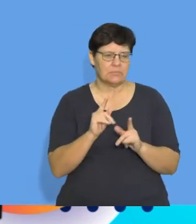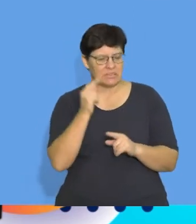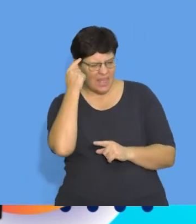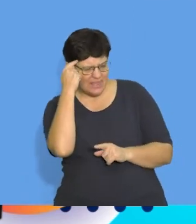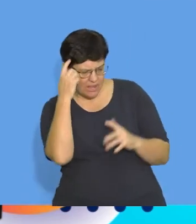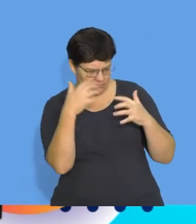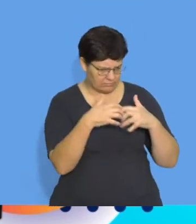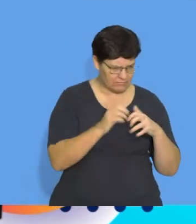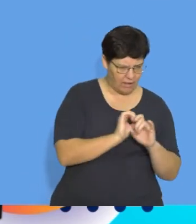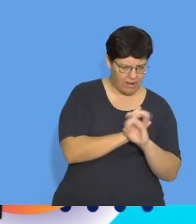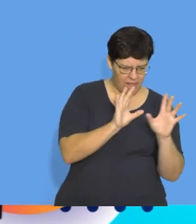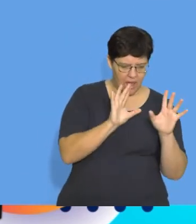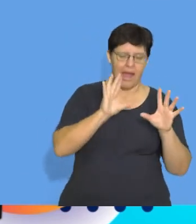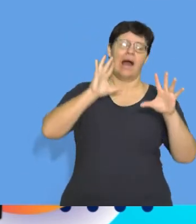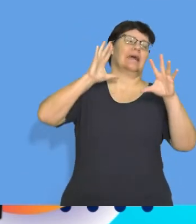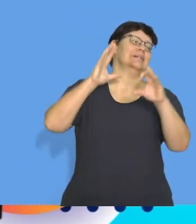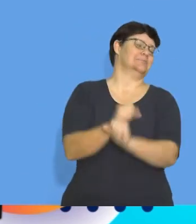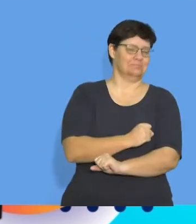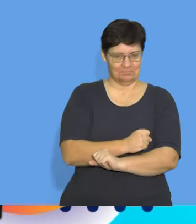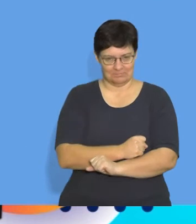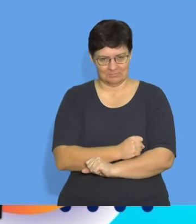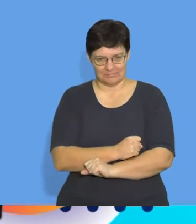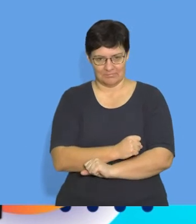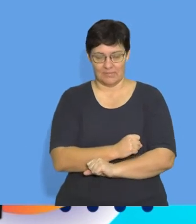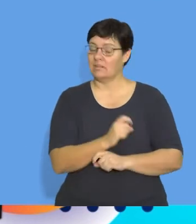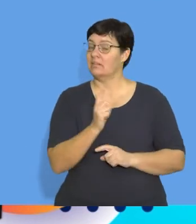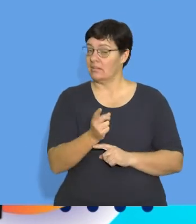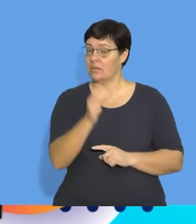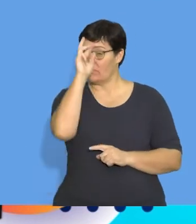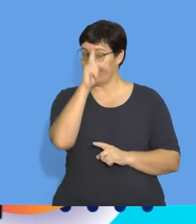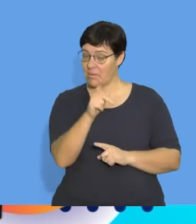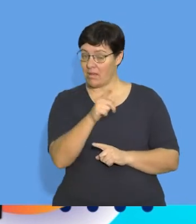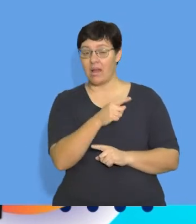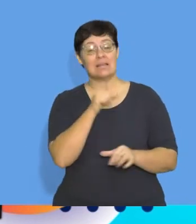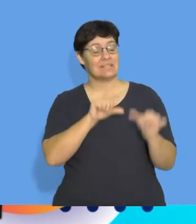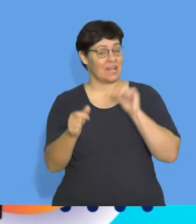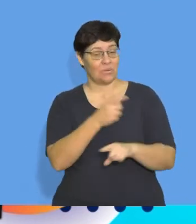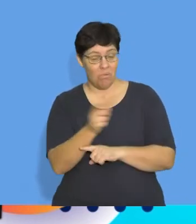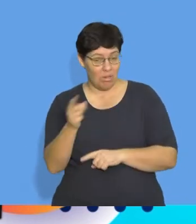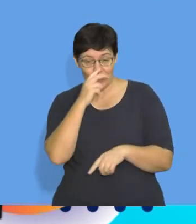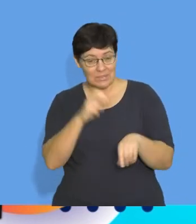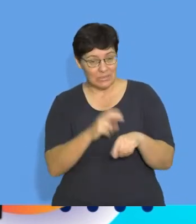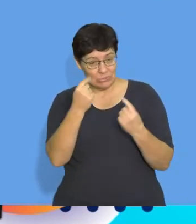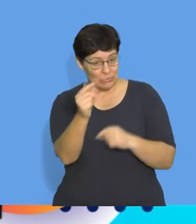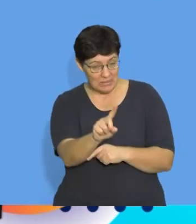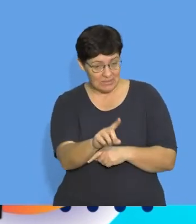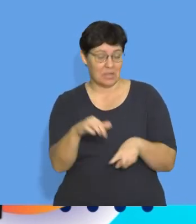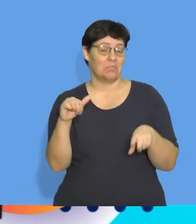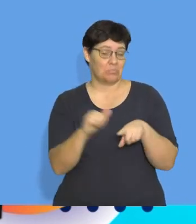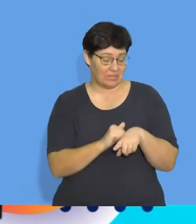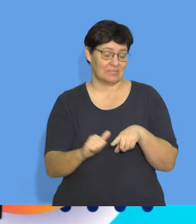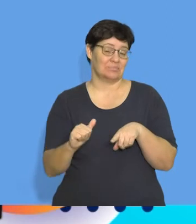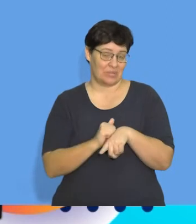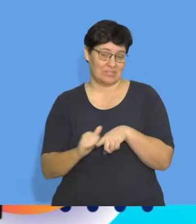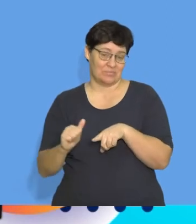it a little bit, and then it sort of makes sense. And remember, as with all science, practice practice,